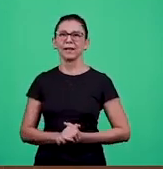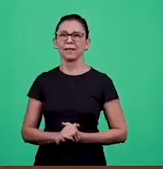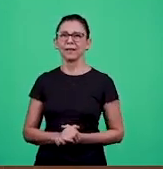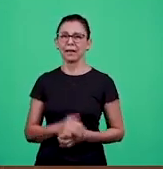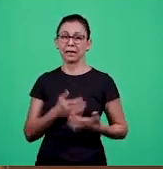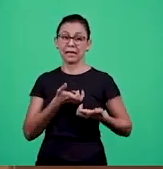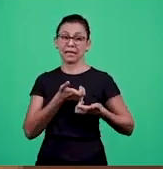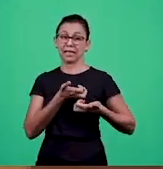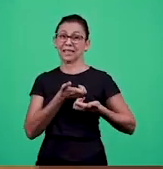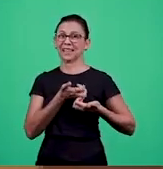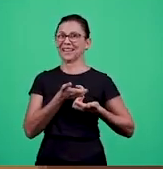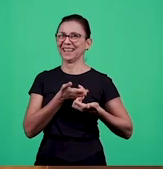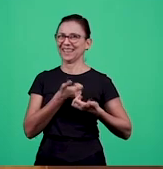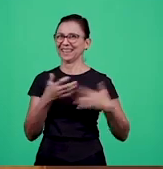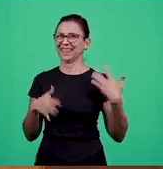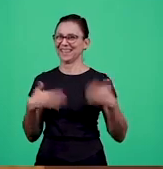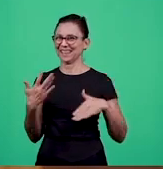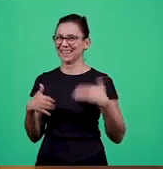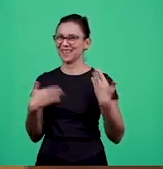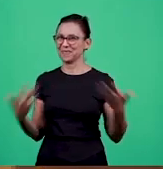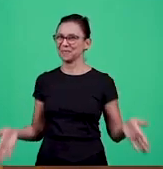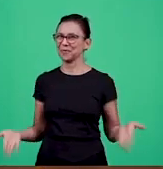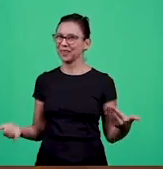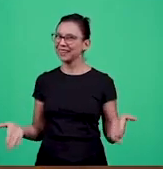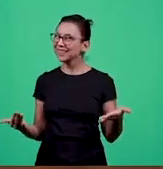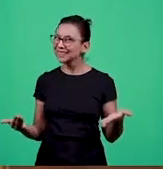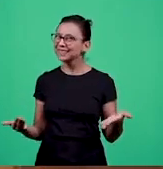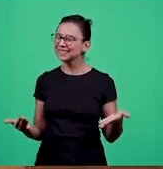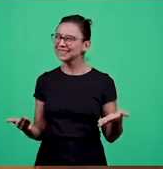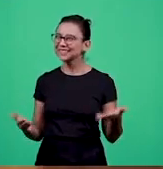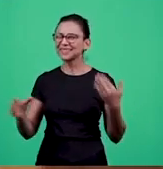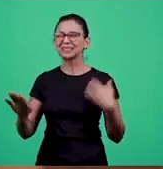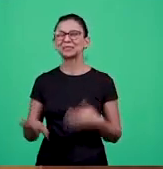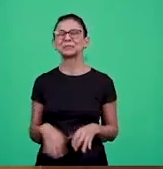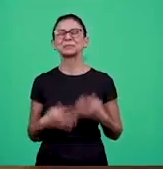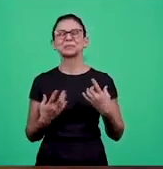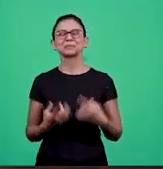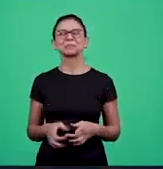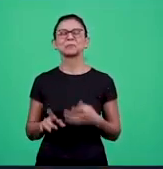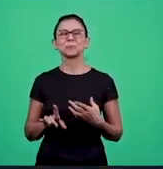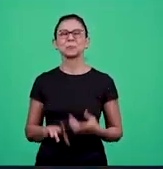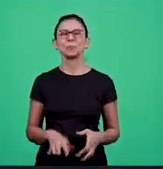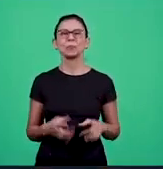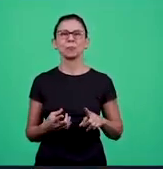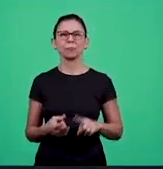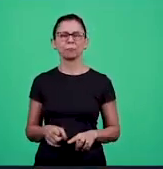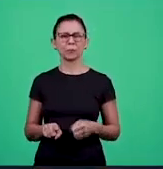Song is I Have a Little Lamb. Everyone with lots of joy singing this song to the Lord.